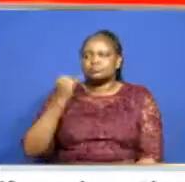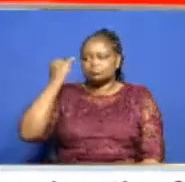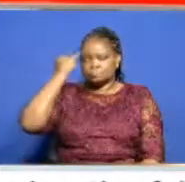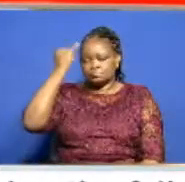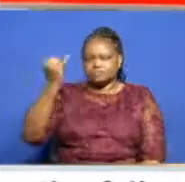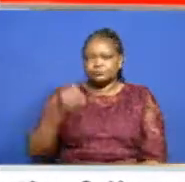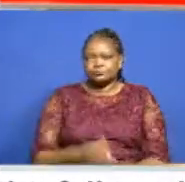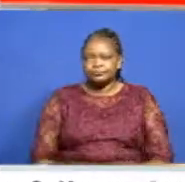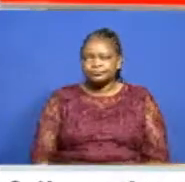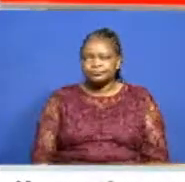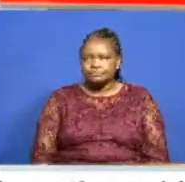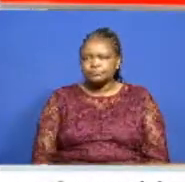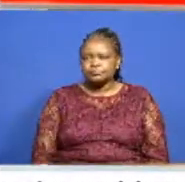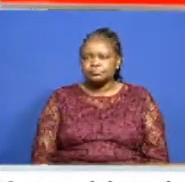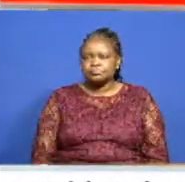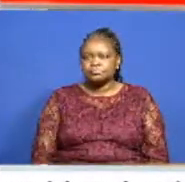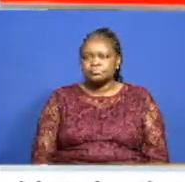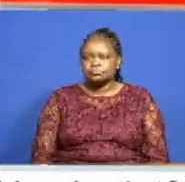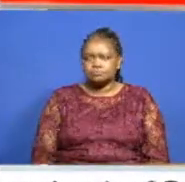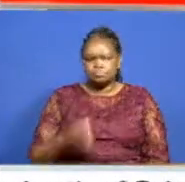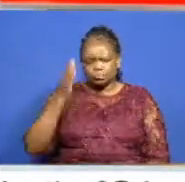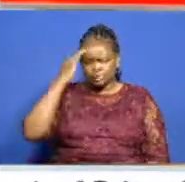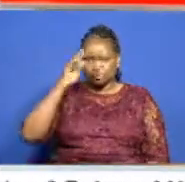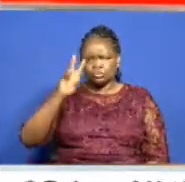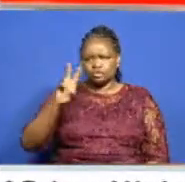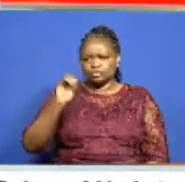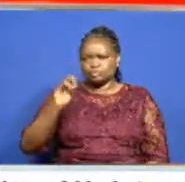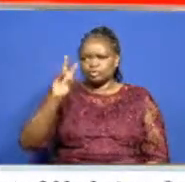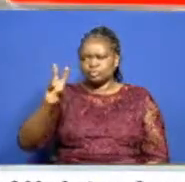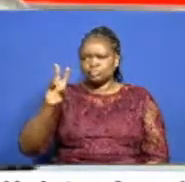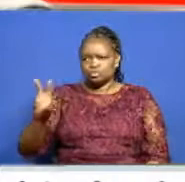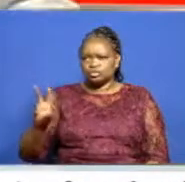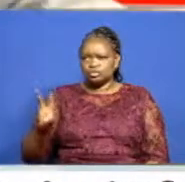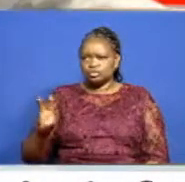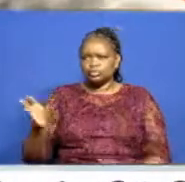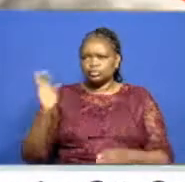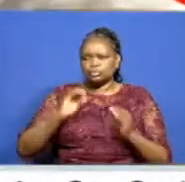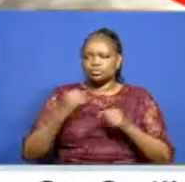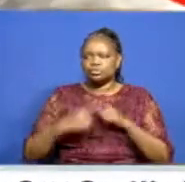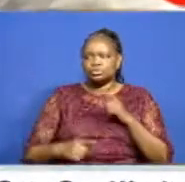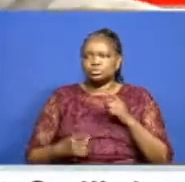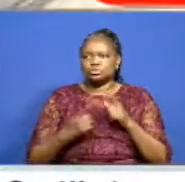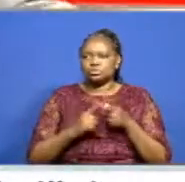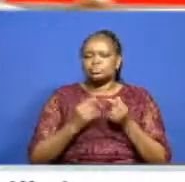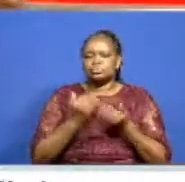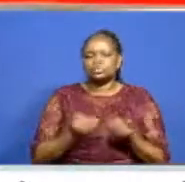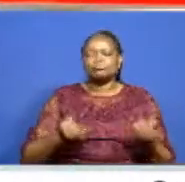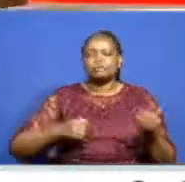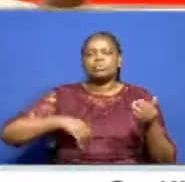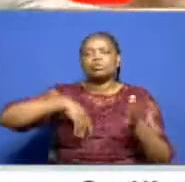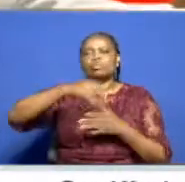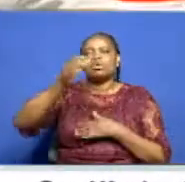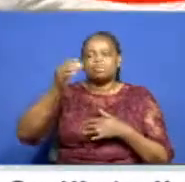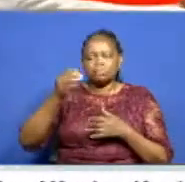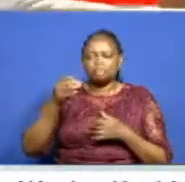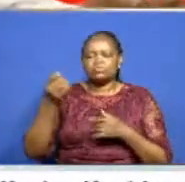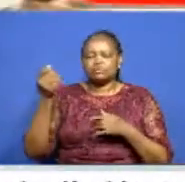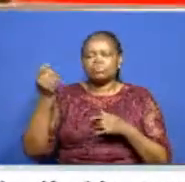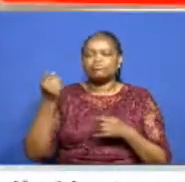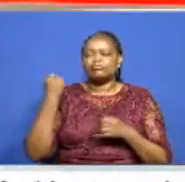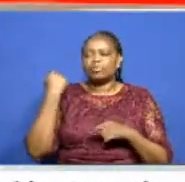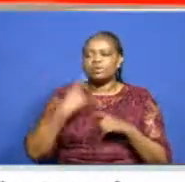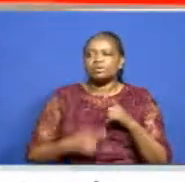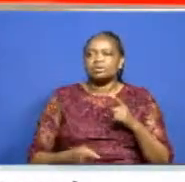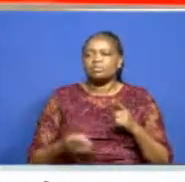remember 2022 is going to be election year. Mm. And the children have been away for a whole year. There is fear of repeating class, as